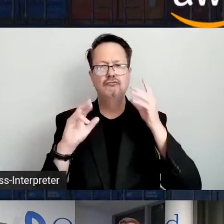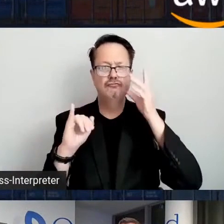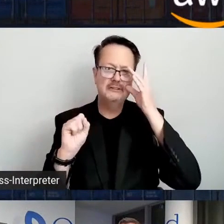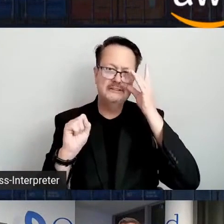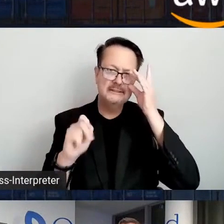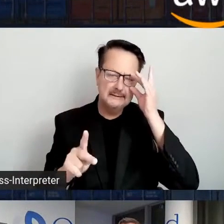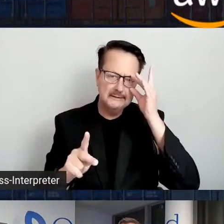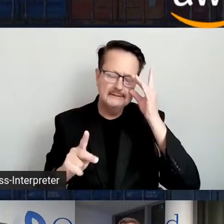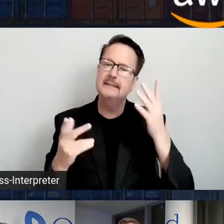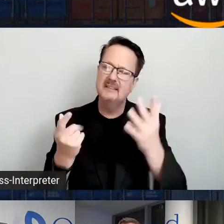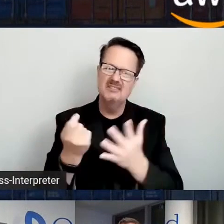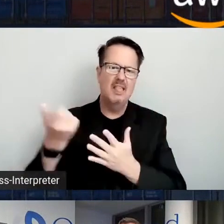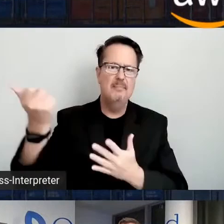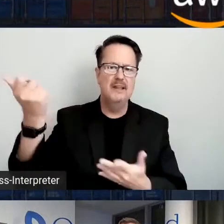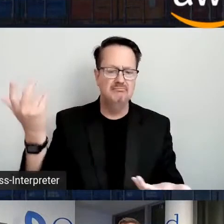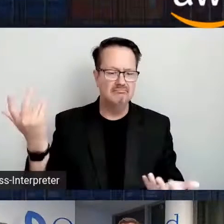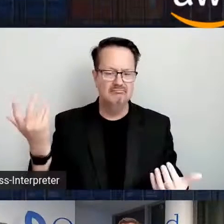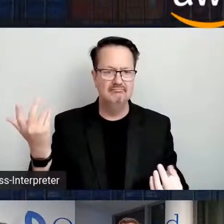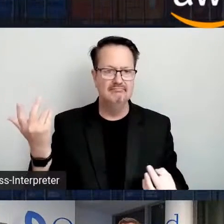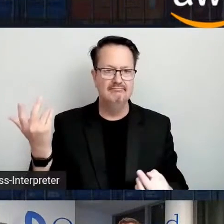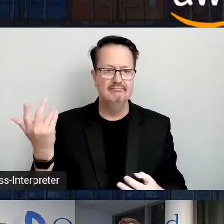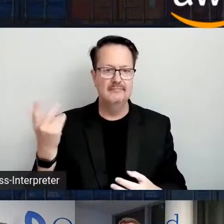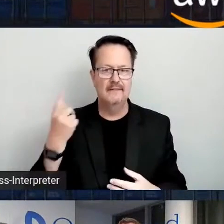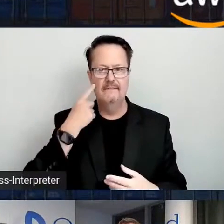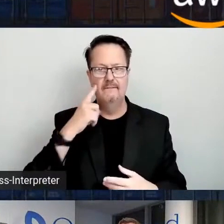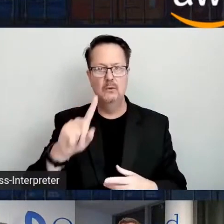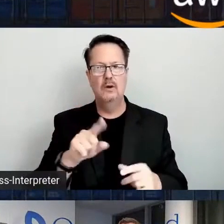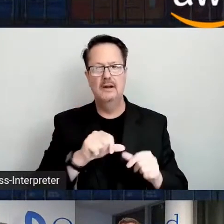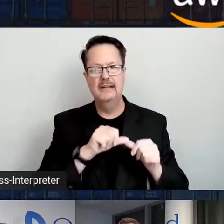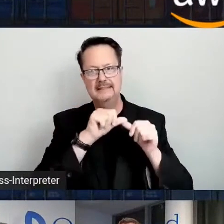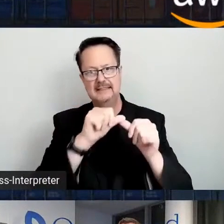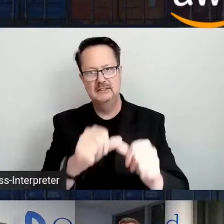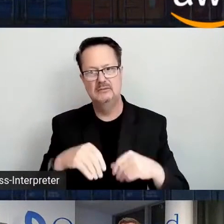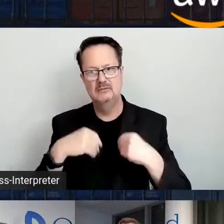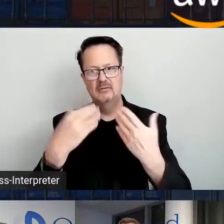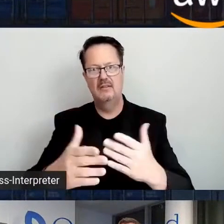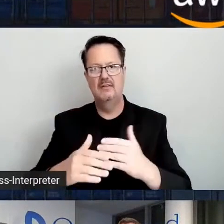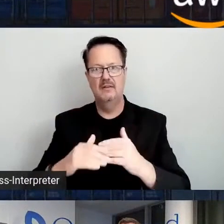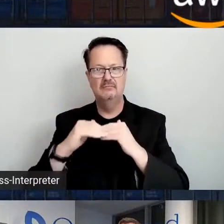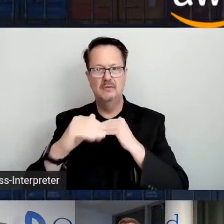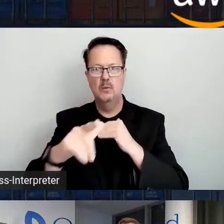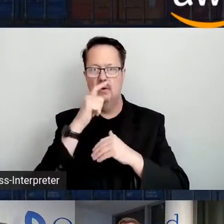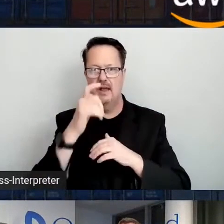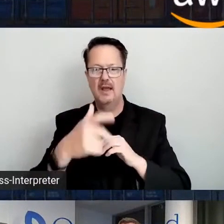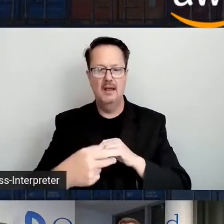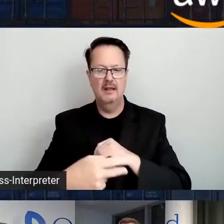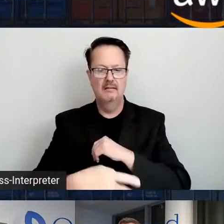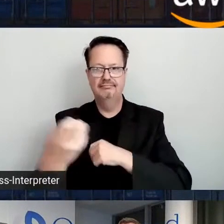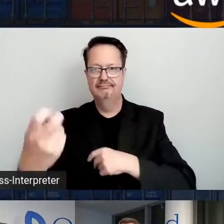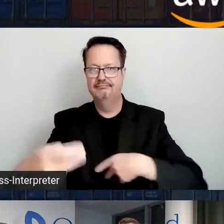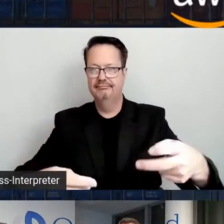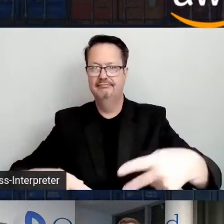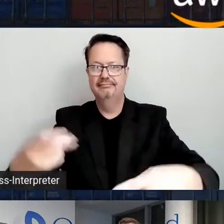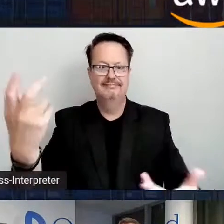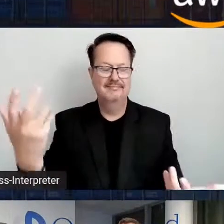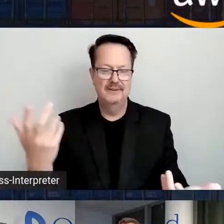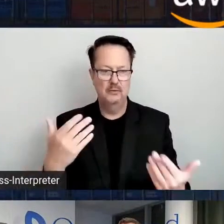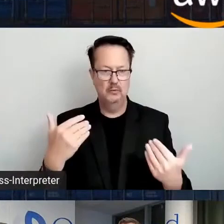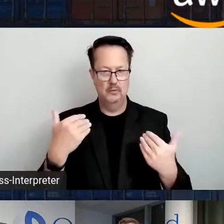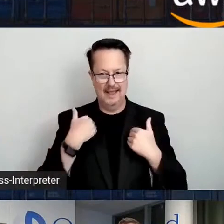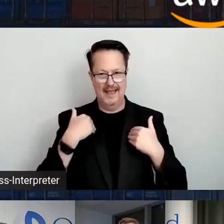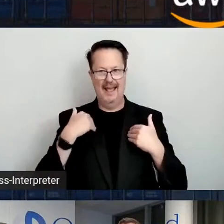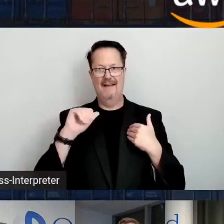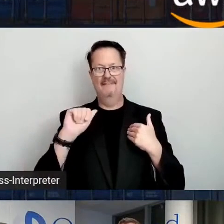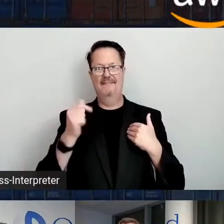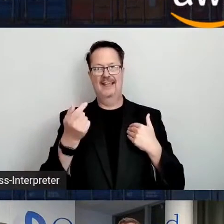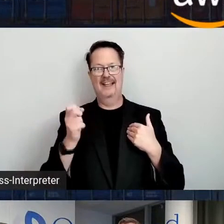much eliminated in terms of continuous delivery pipeline hijacking, right? Because when you have agents running in